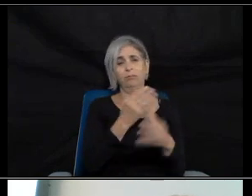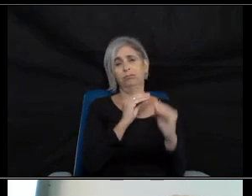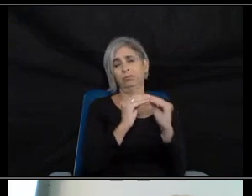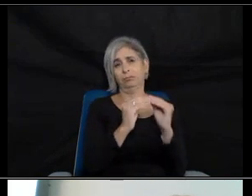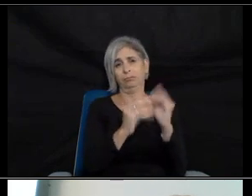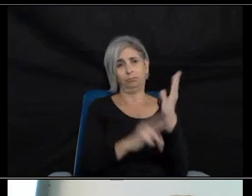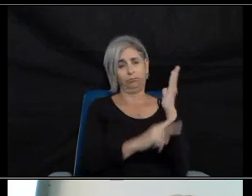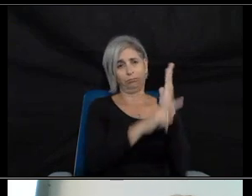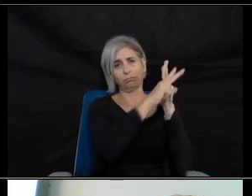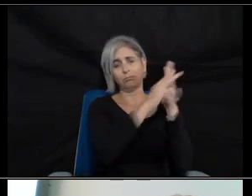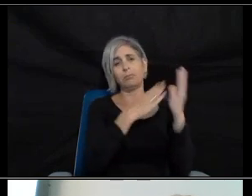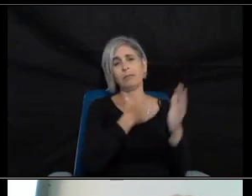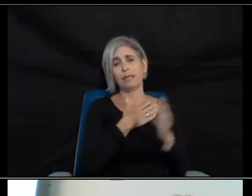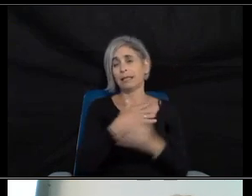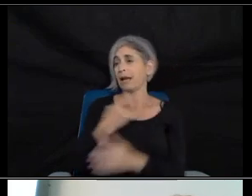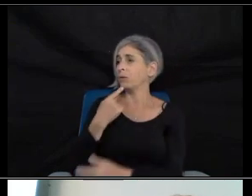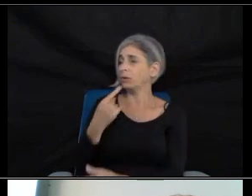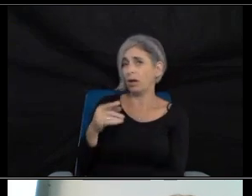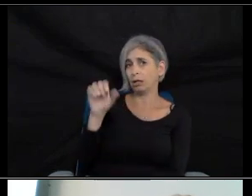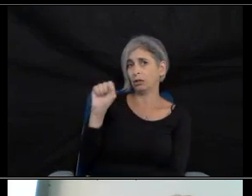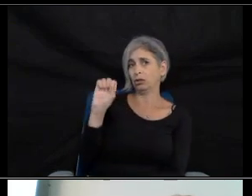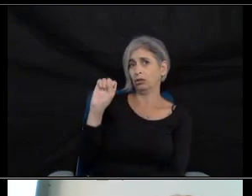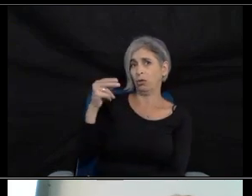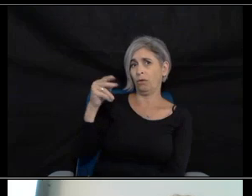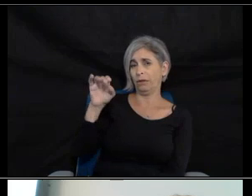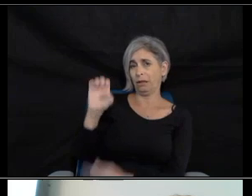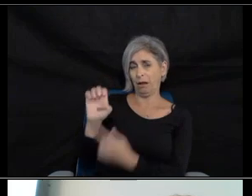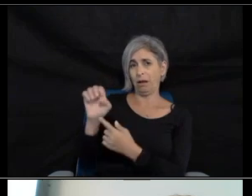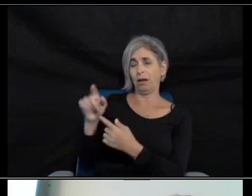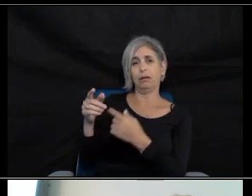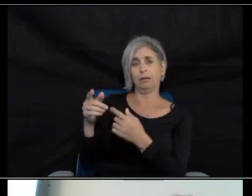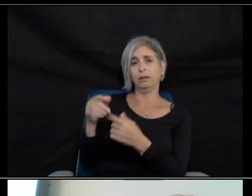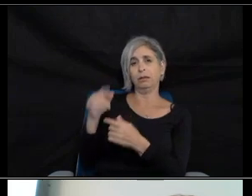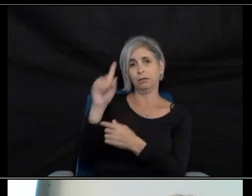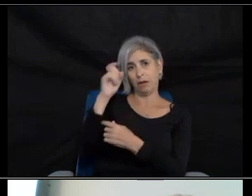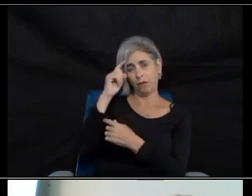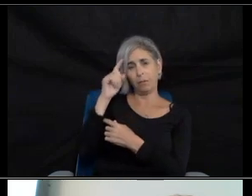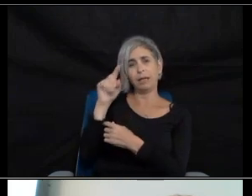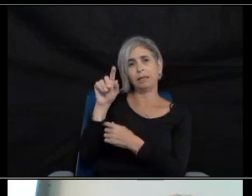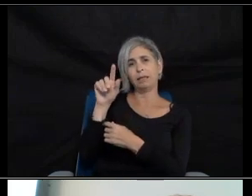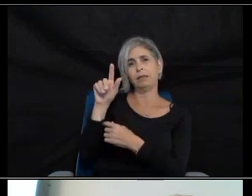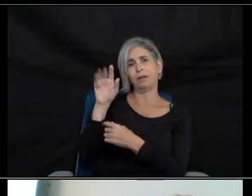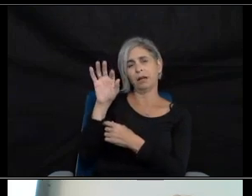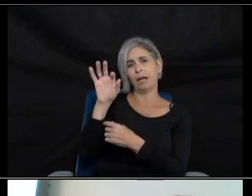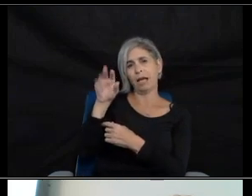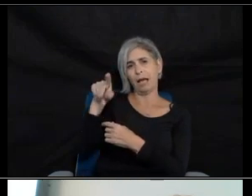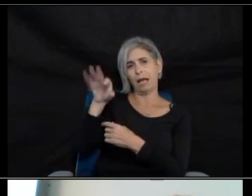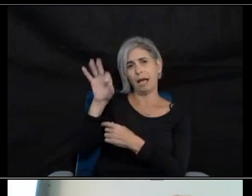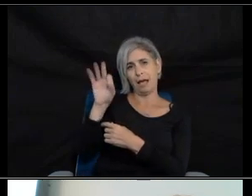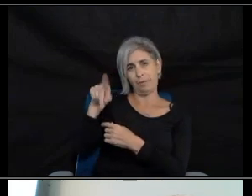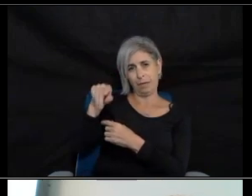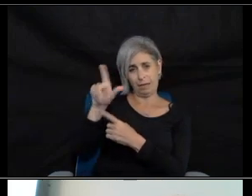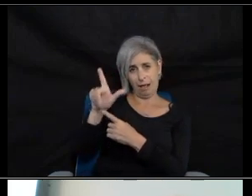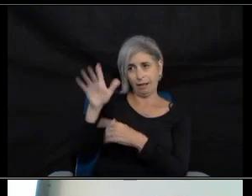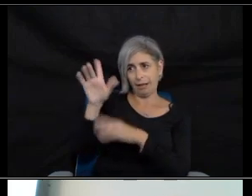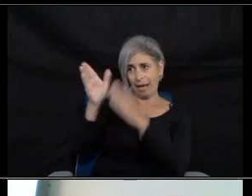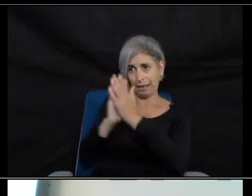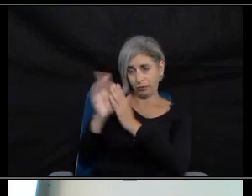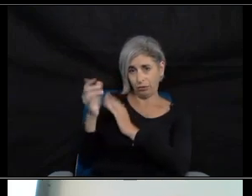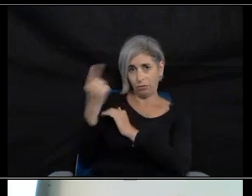go speak to Sophia Eccleston, the government liaison for FPL, and see if we can't get an answer